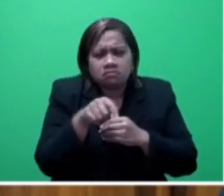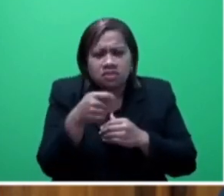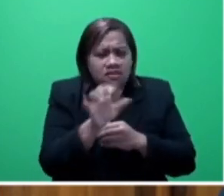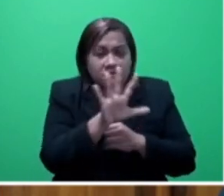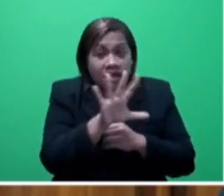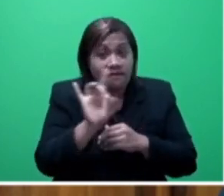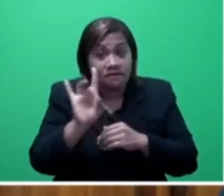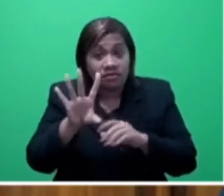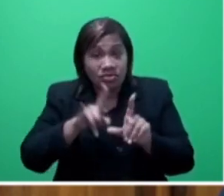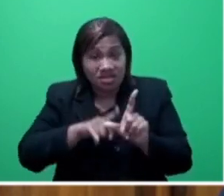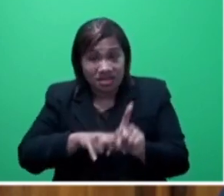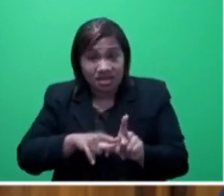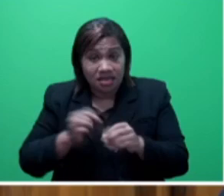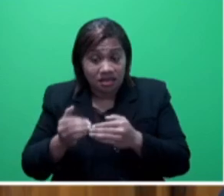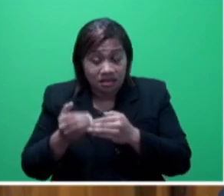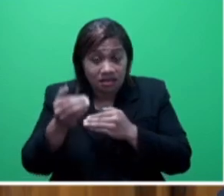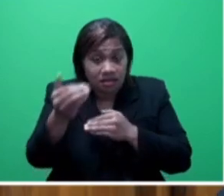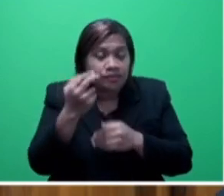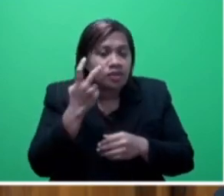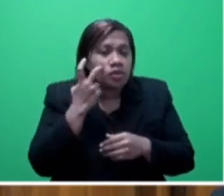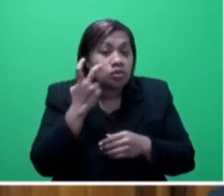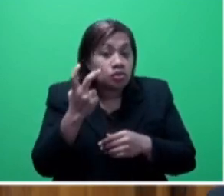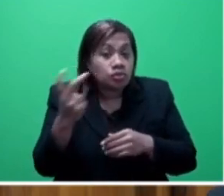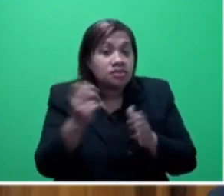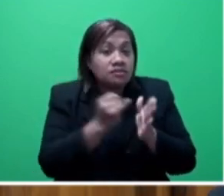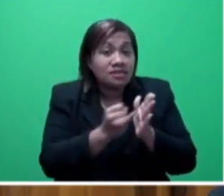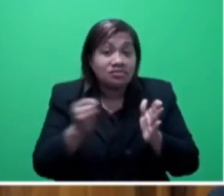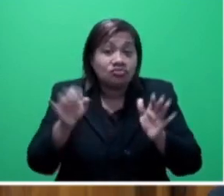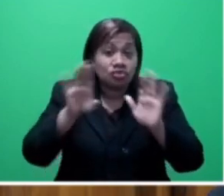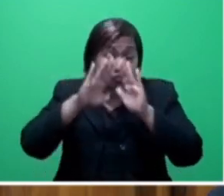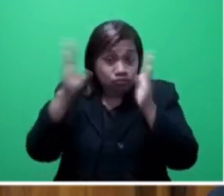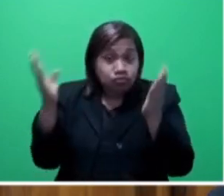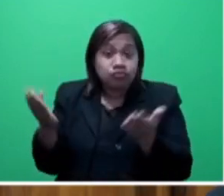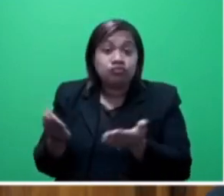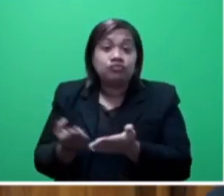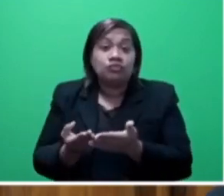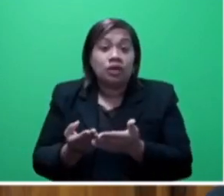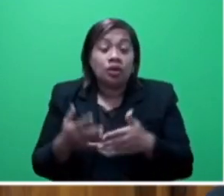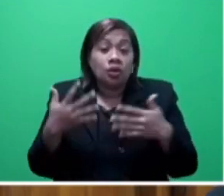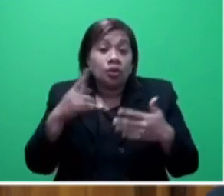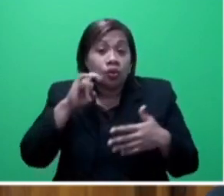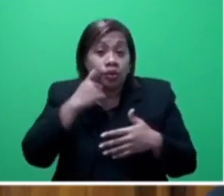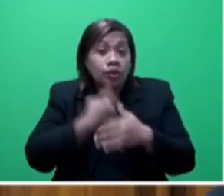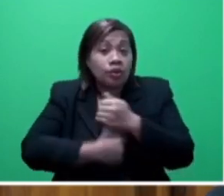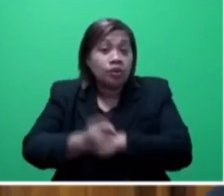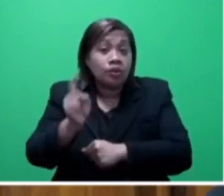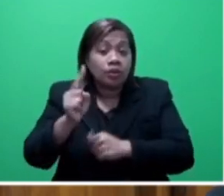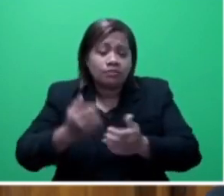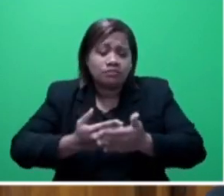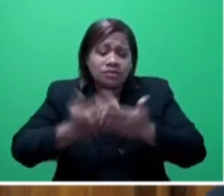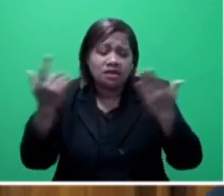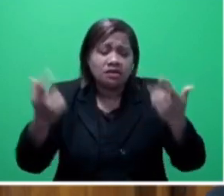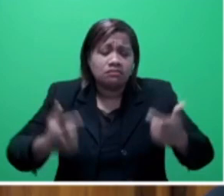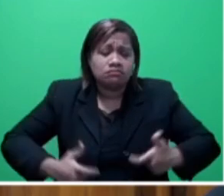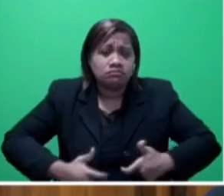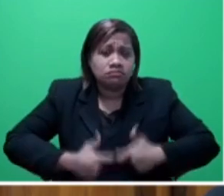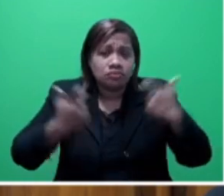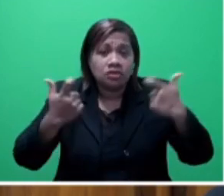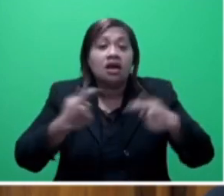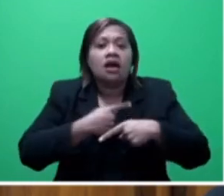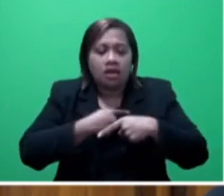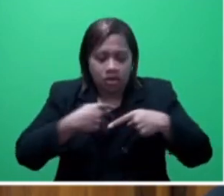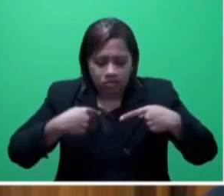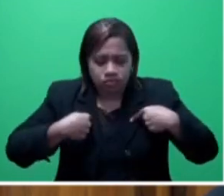Speaker, the tourism industry worldwide is going to be a big challenge, and we are going to be also part of that